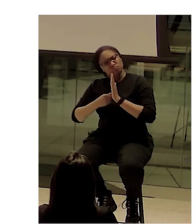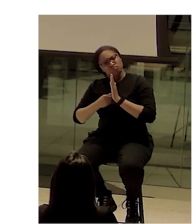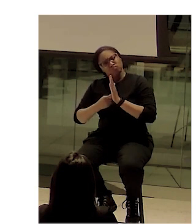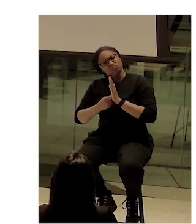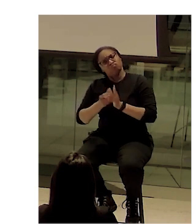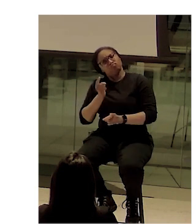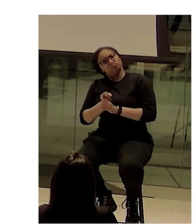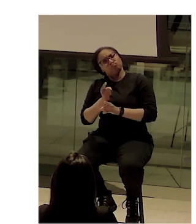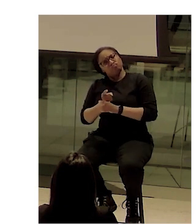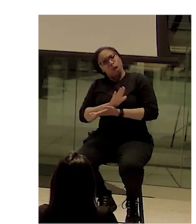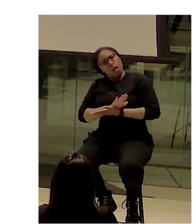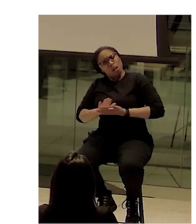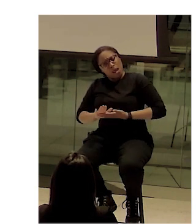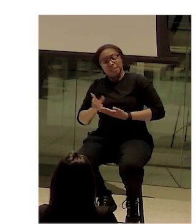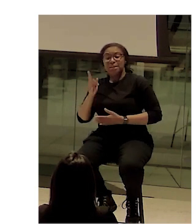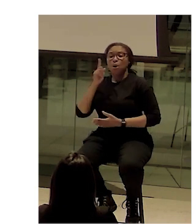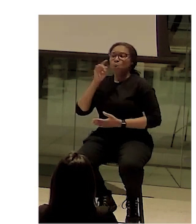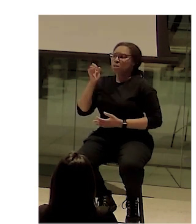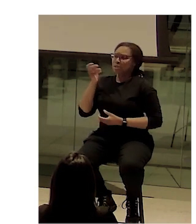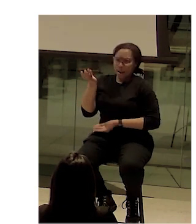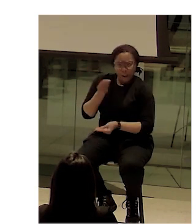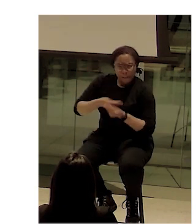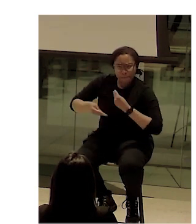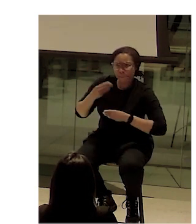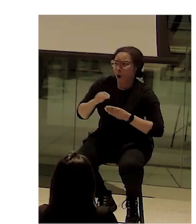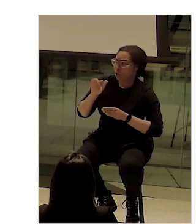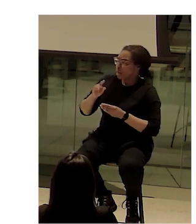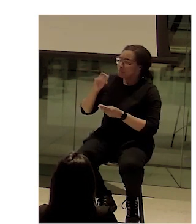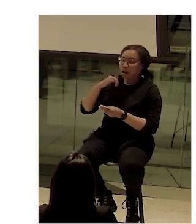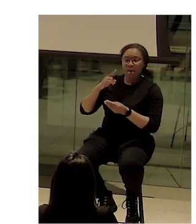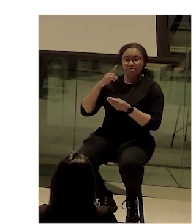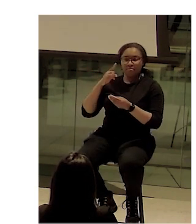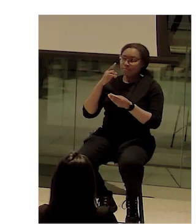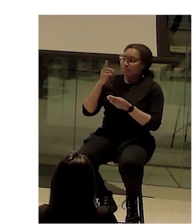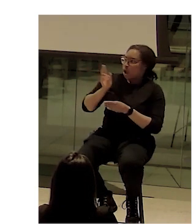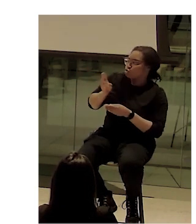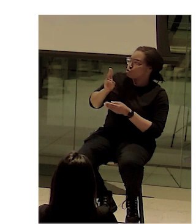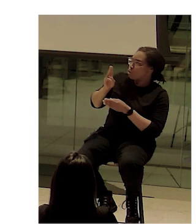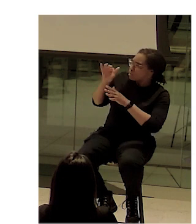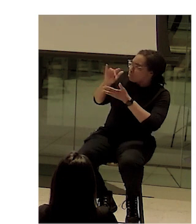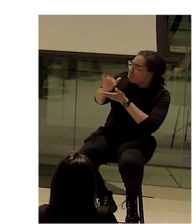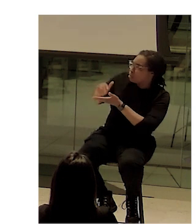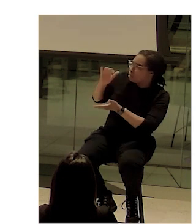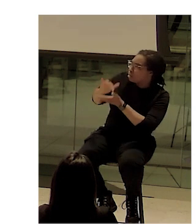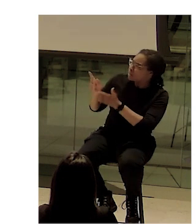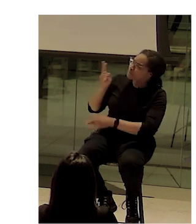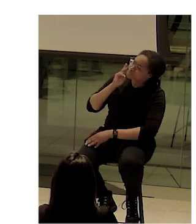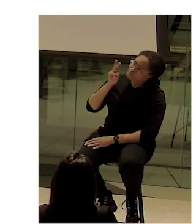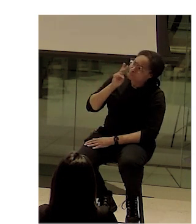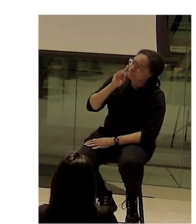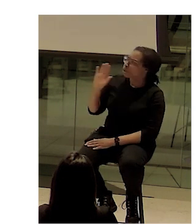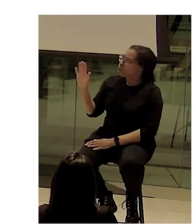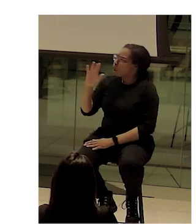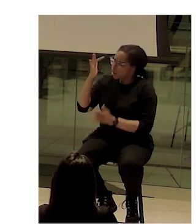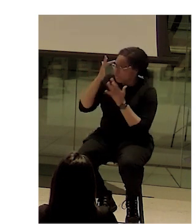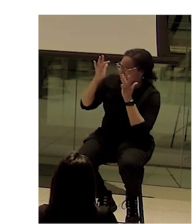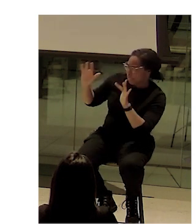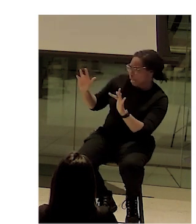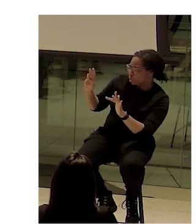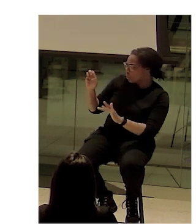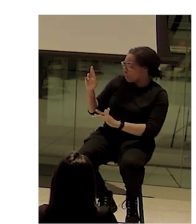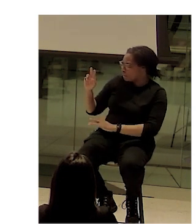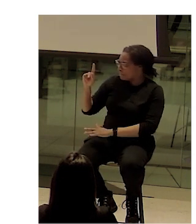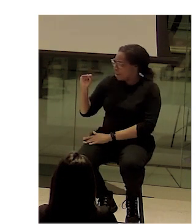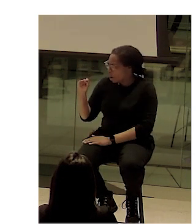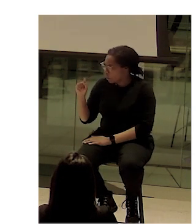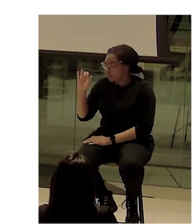hardier disposition will recognize bargains. Scholars will study and debate the historical value and intellectual merits of Miss Walker's divisionary tactics.